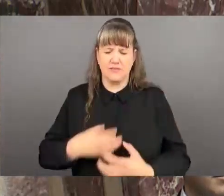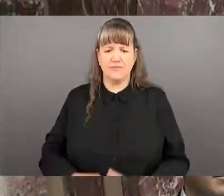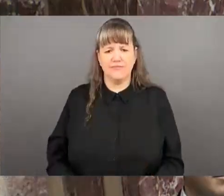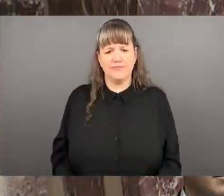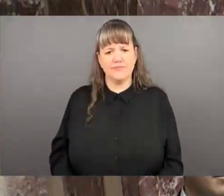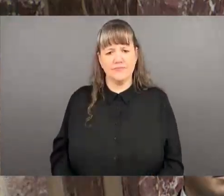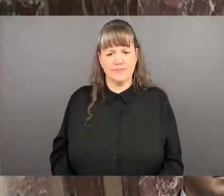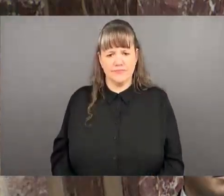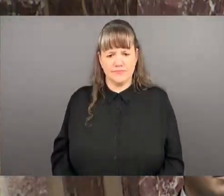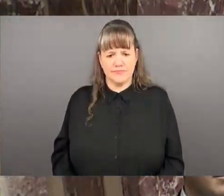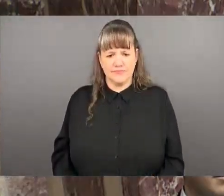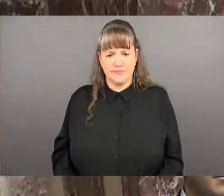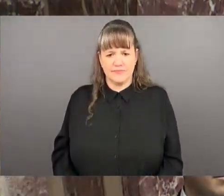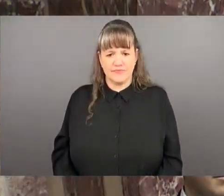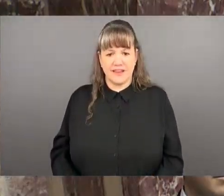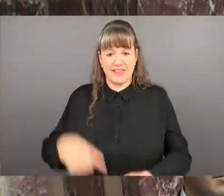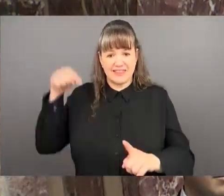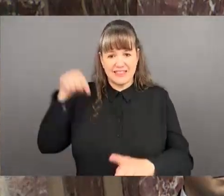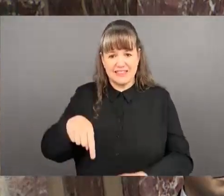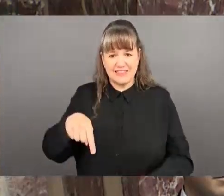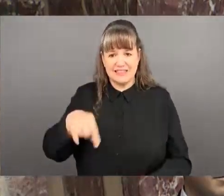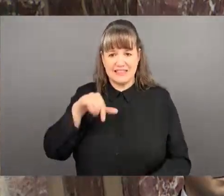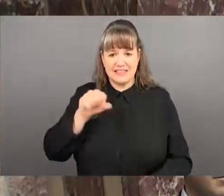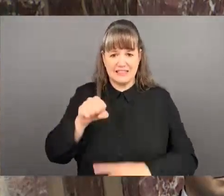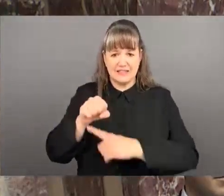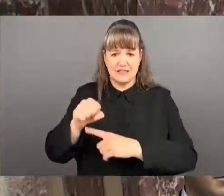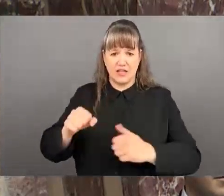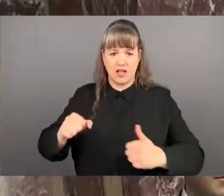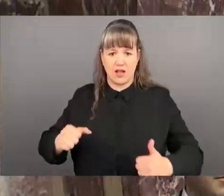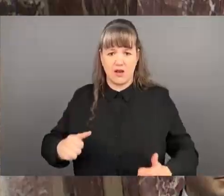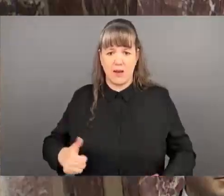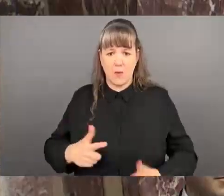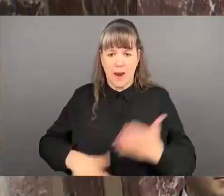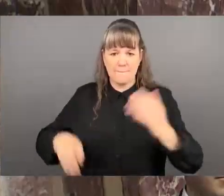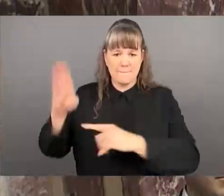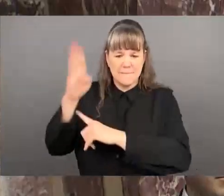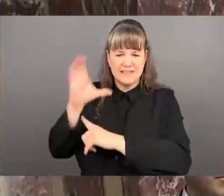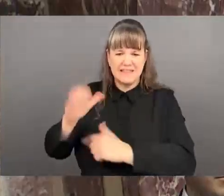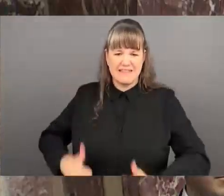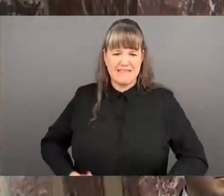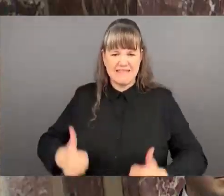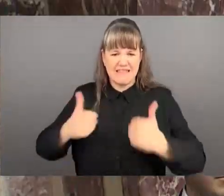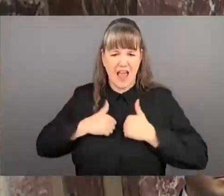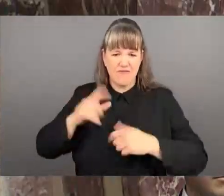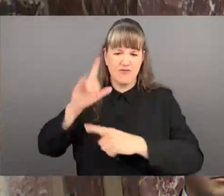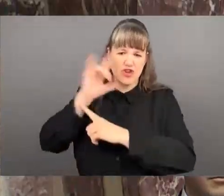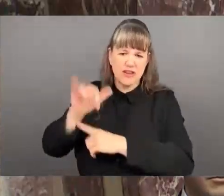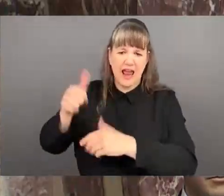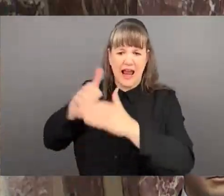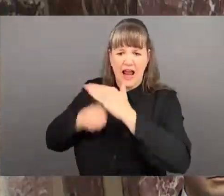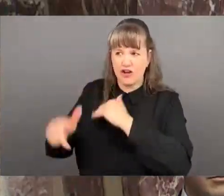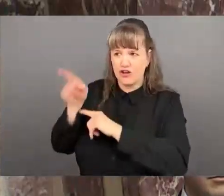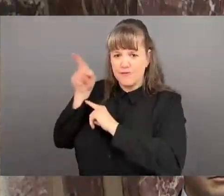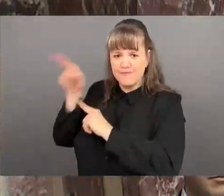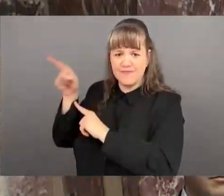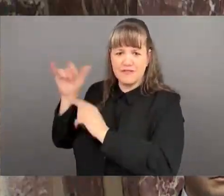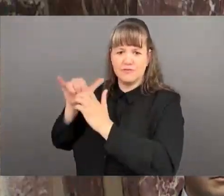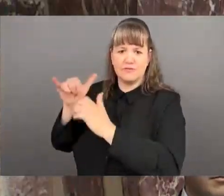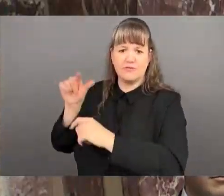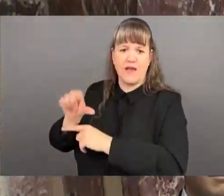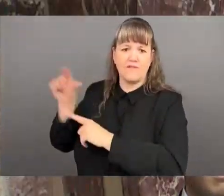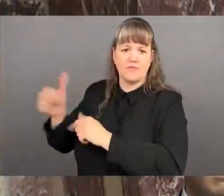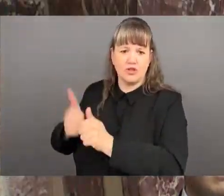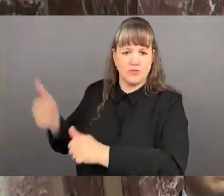This is life in British Columbia under this Premier. But it doesn't stop there, Mr.